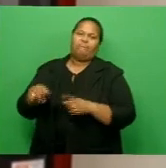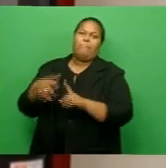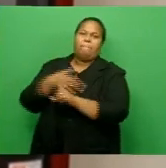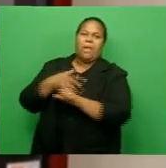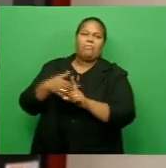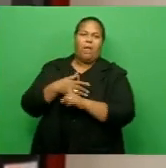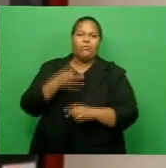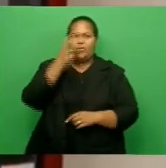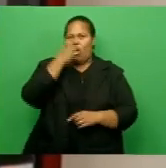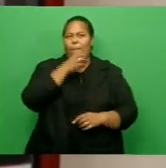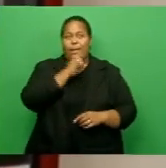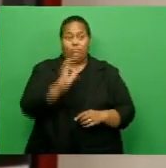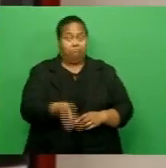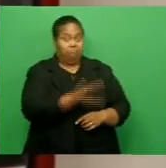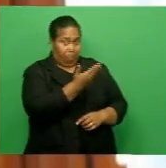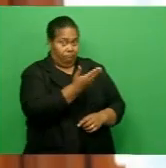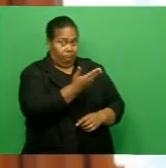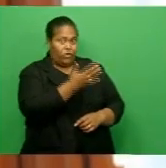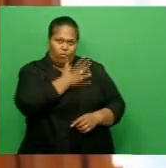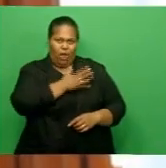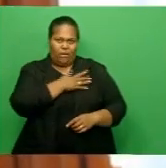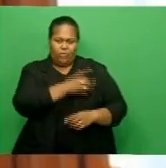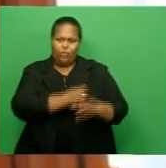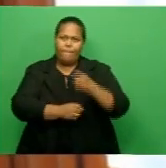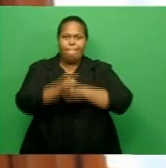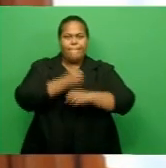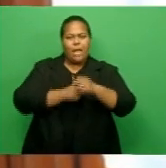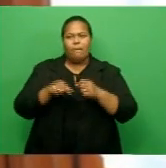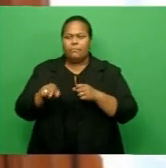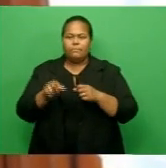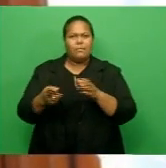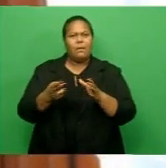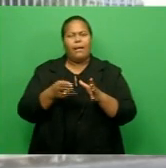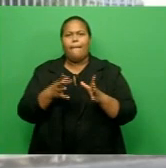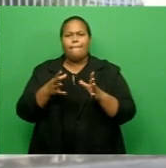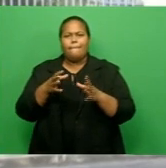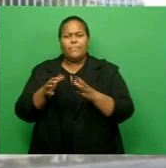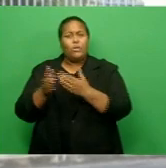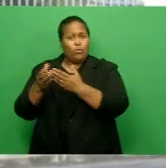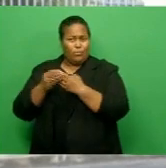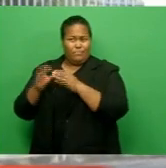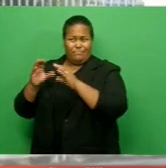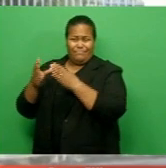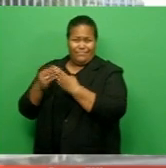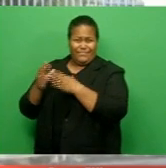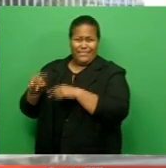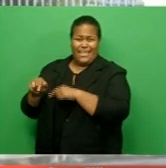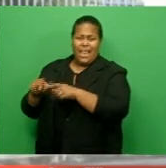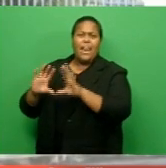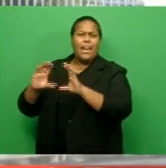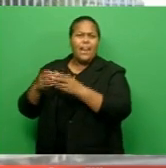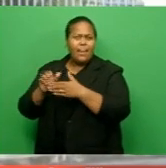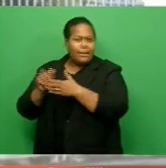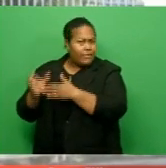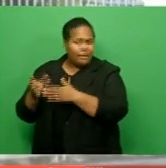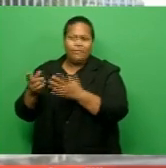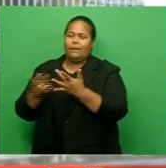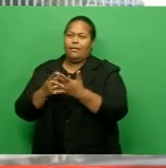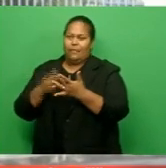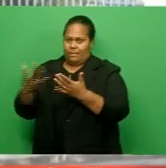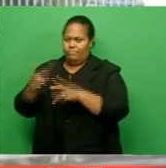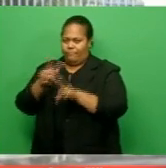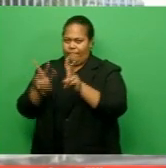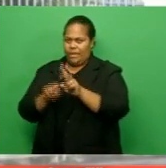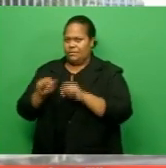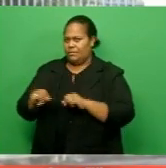That is William Ngavoka to become the party leader and Asir Rondro to be deputy party leader. Dr. Mbamba has rejected all allegations against